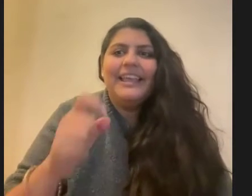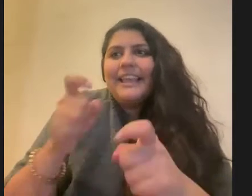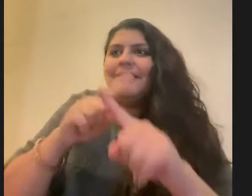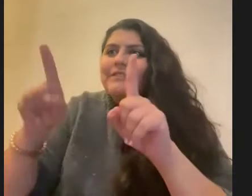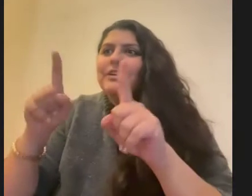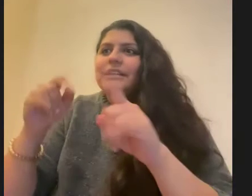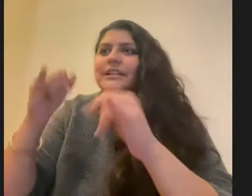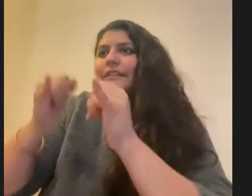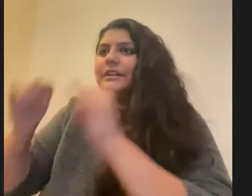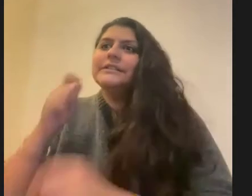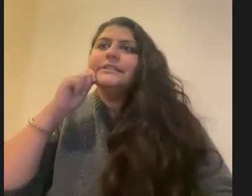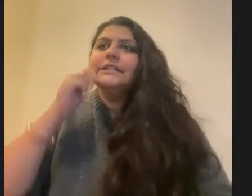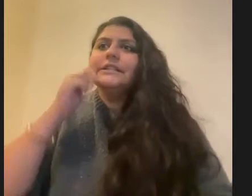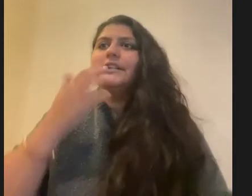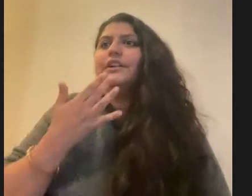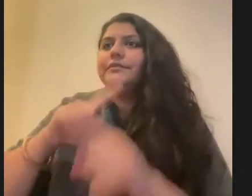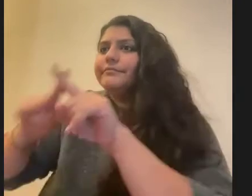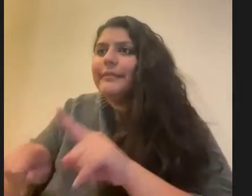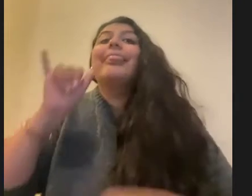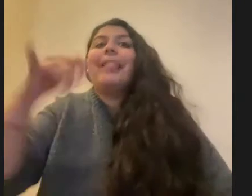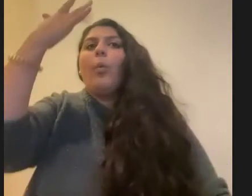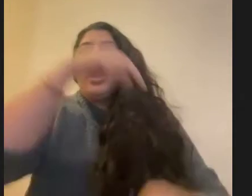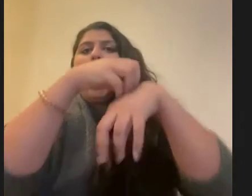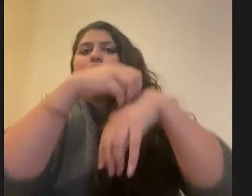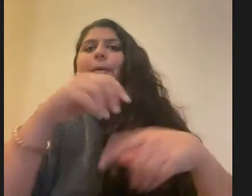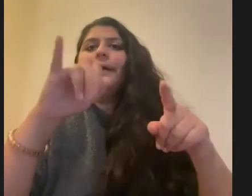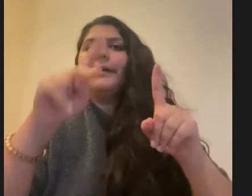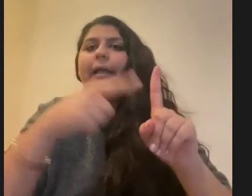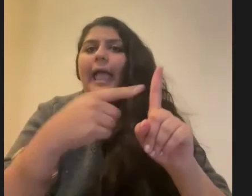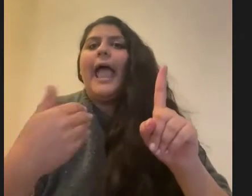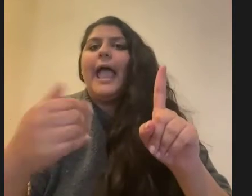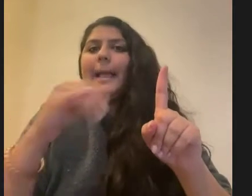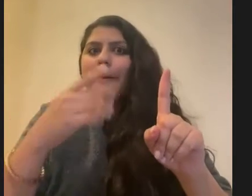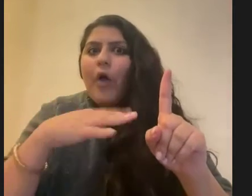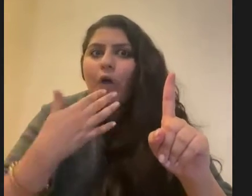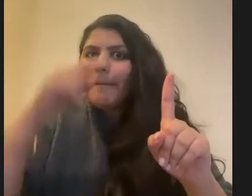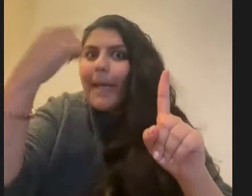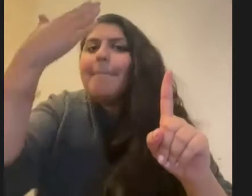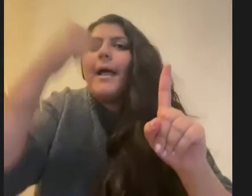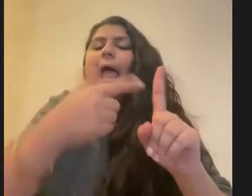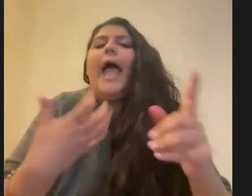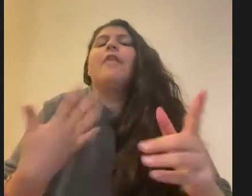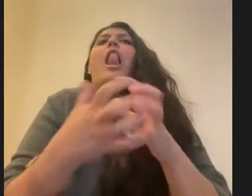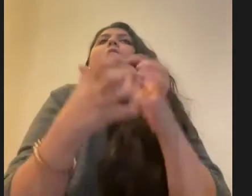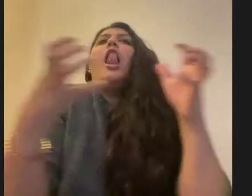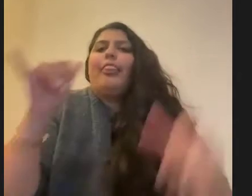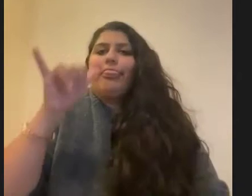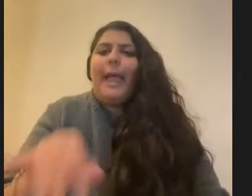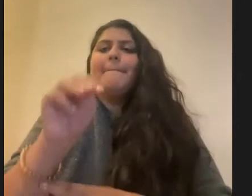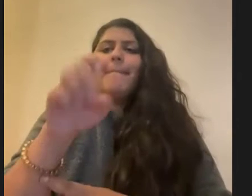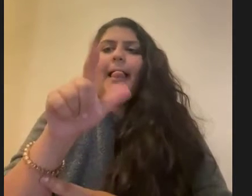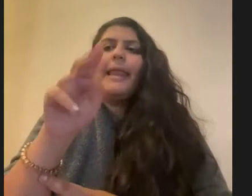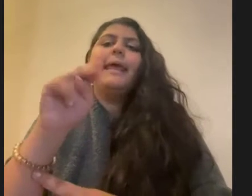color is also why octopus's ink is black, because it contains a lot of melanin. Sweet. All right, next